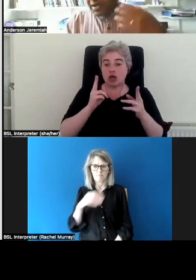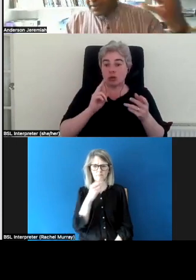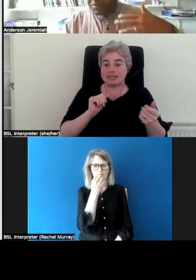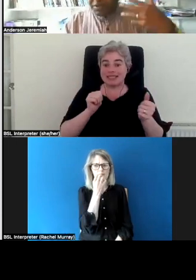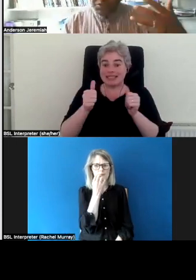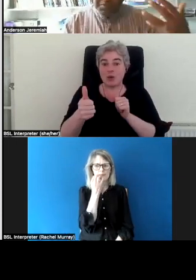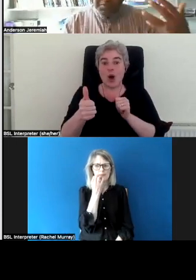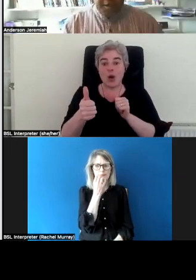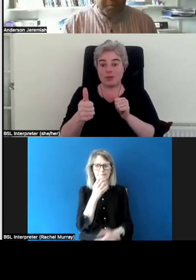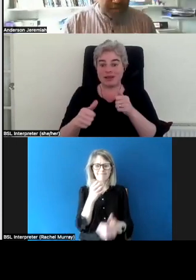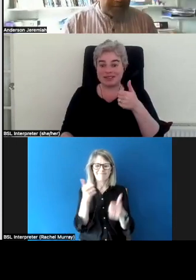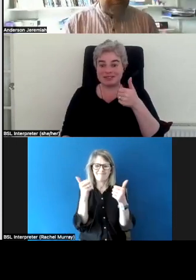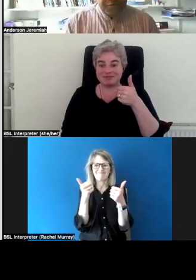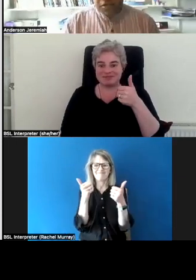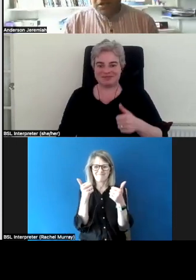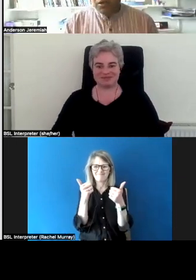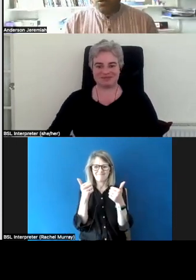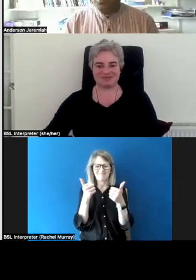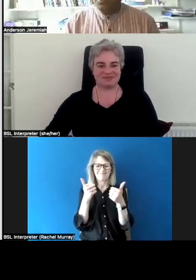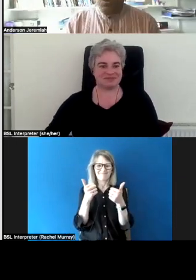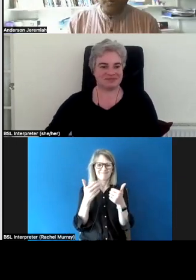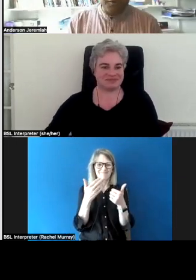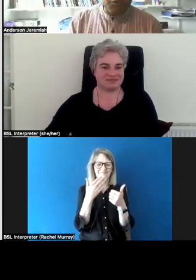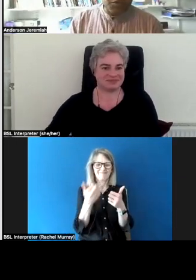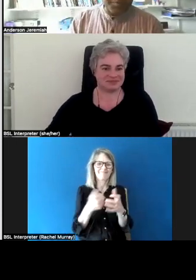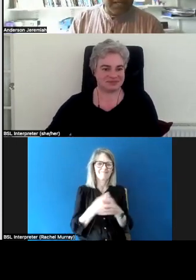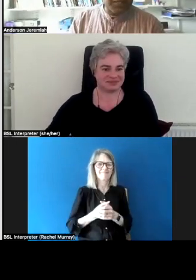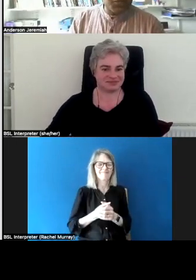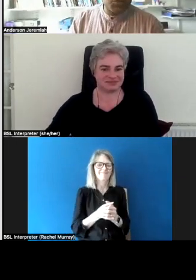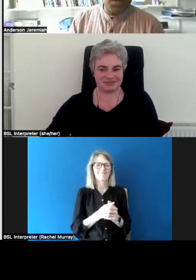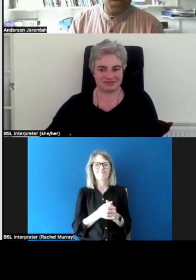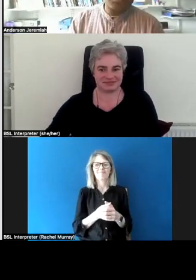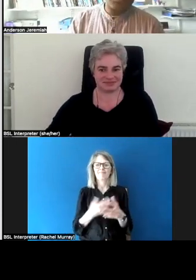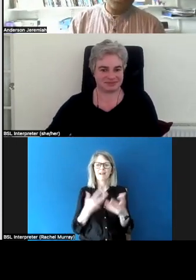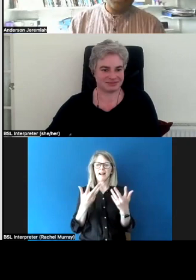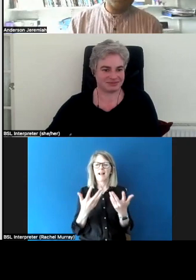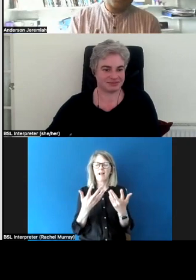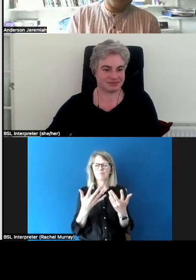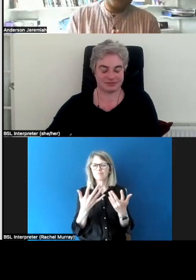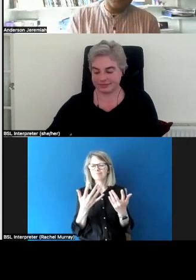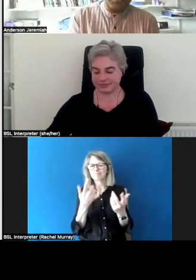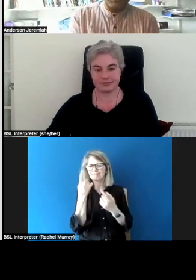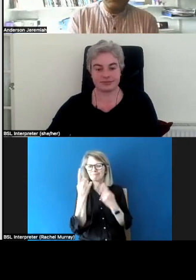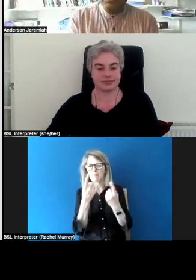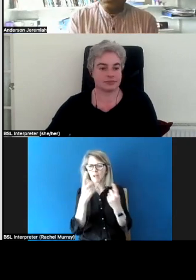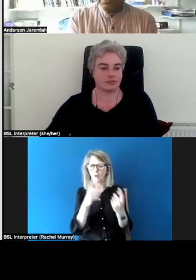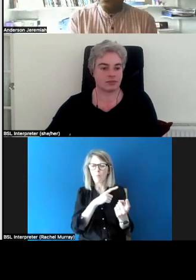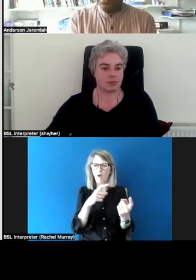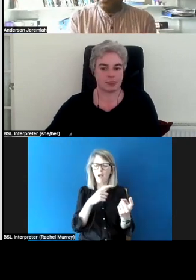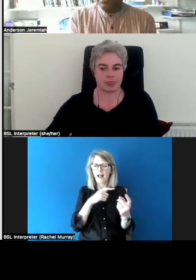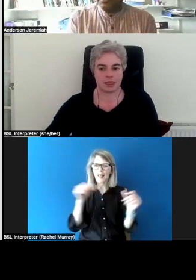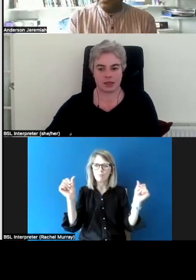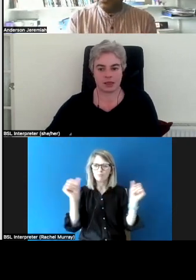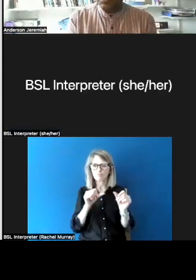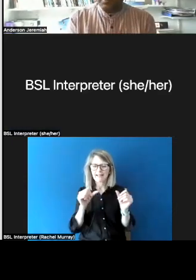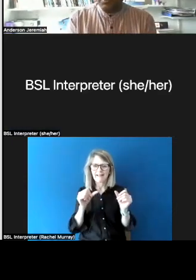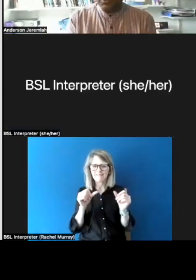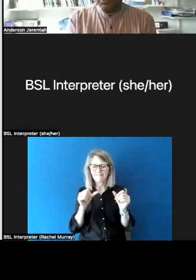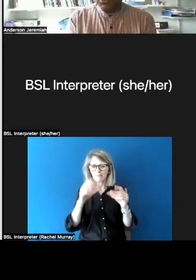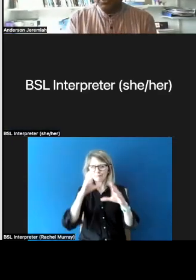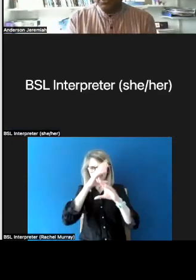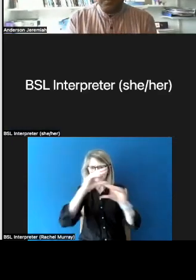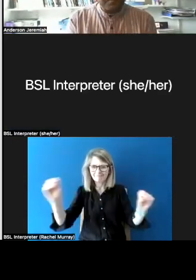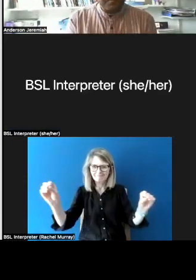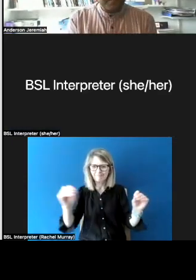why this brief overview of history matters to us is because looking at Church of England as the